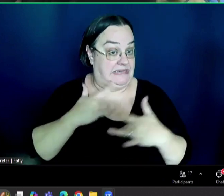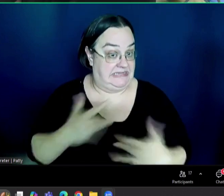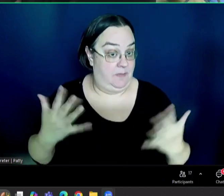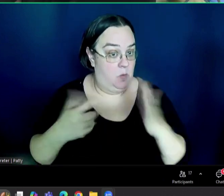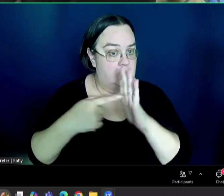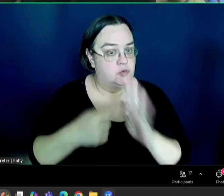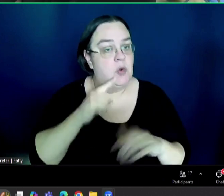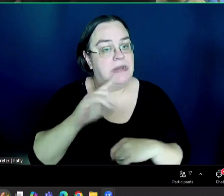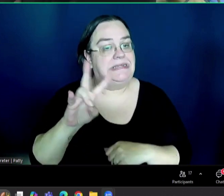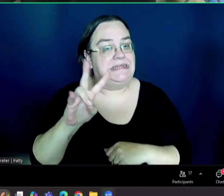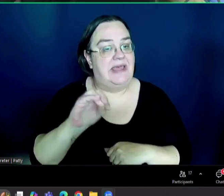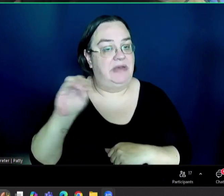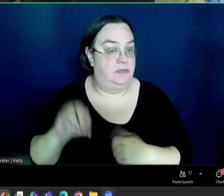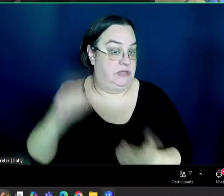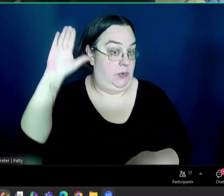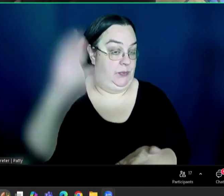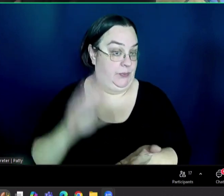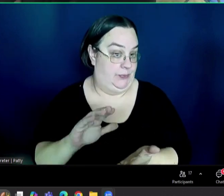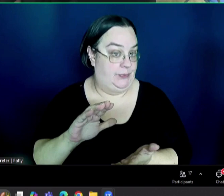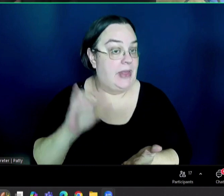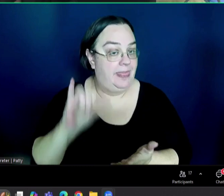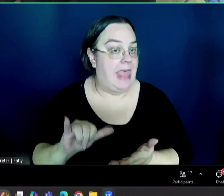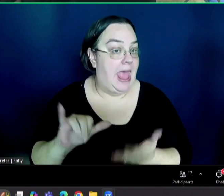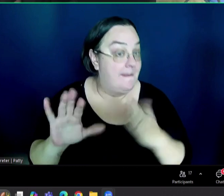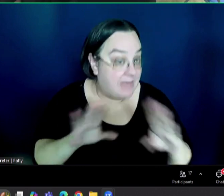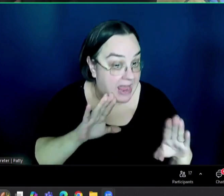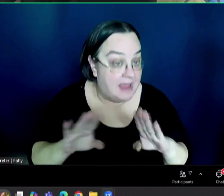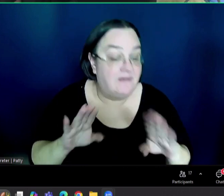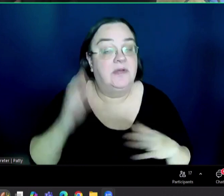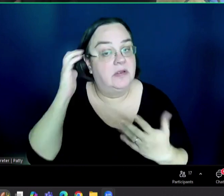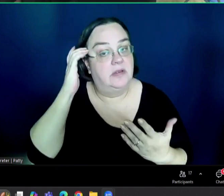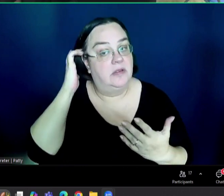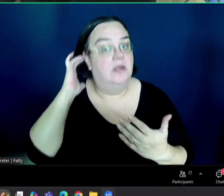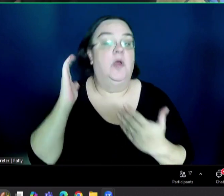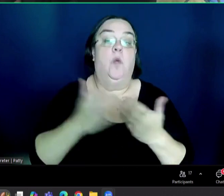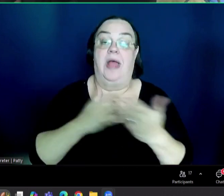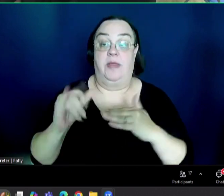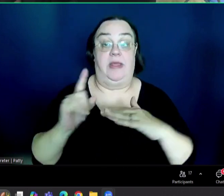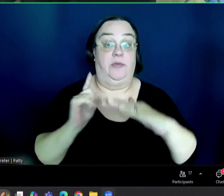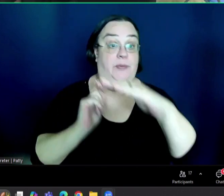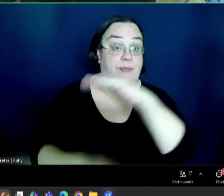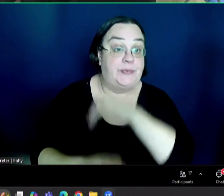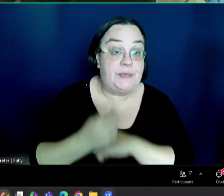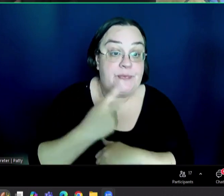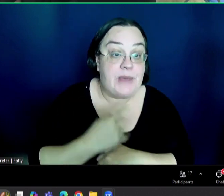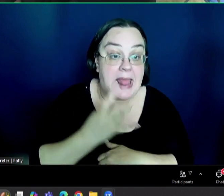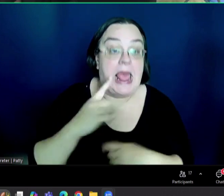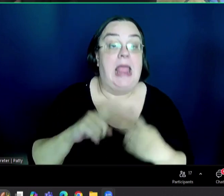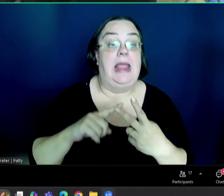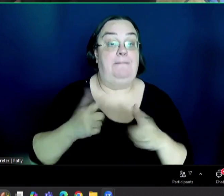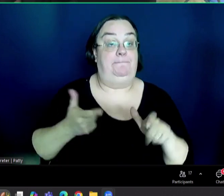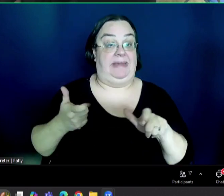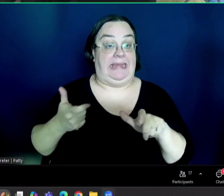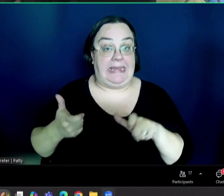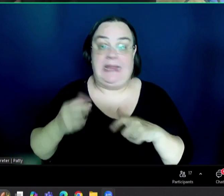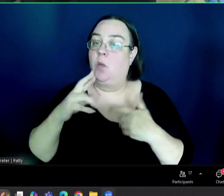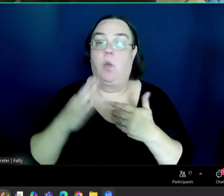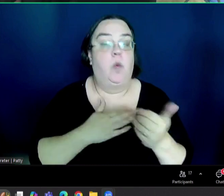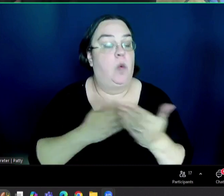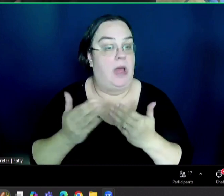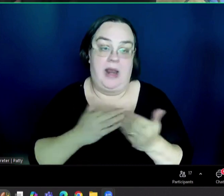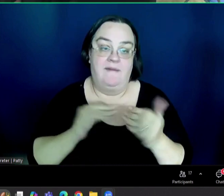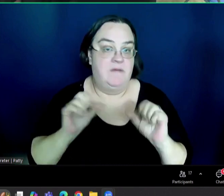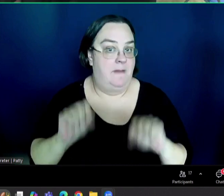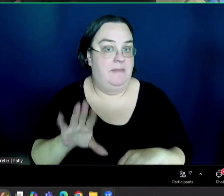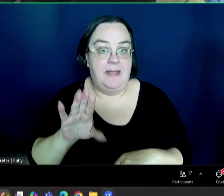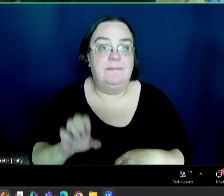70% reduction in the behavior, and whether that's, red light running, speed, what have you.